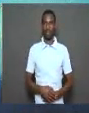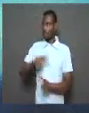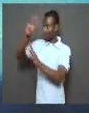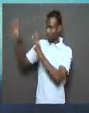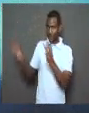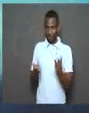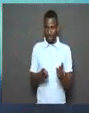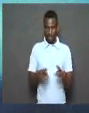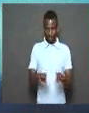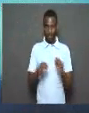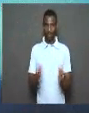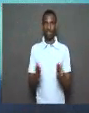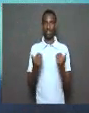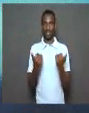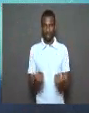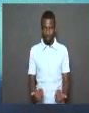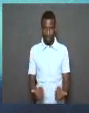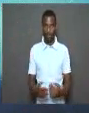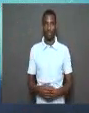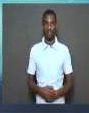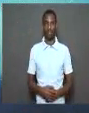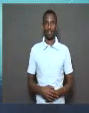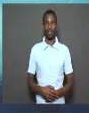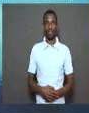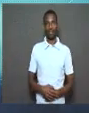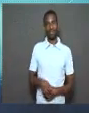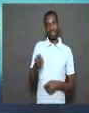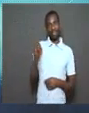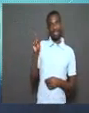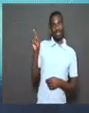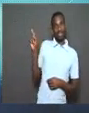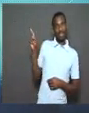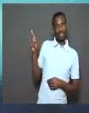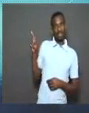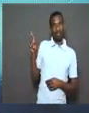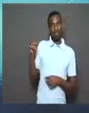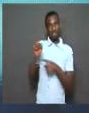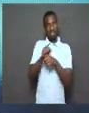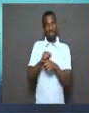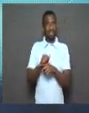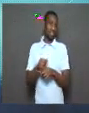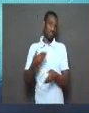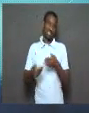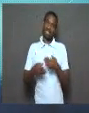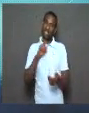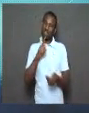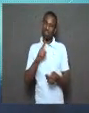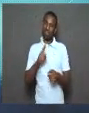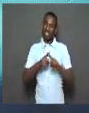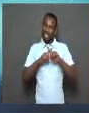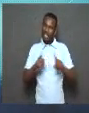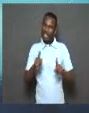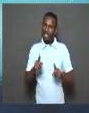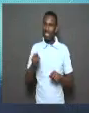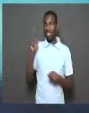Welcome back, students. This activity was easy, but it